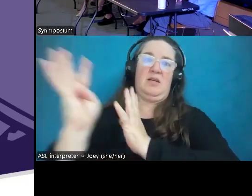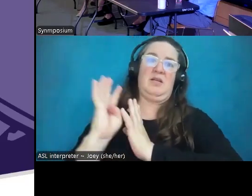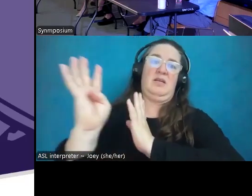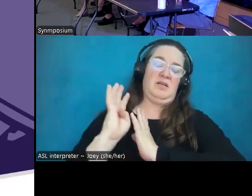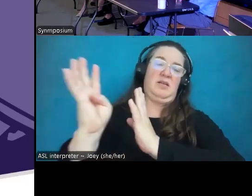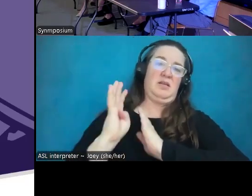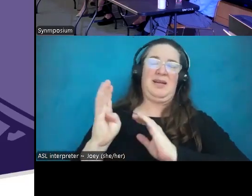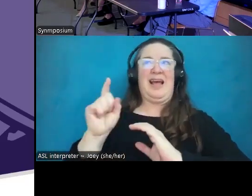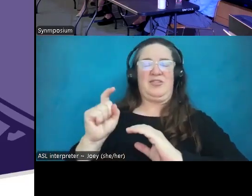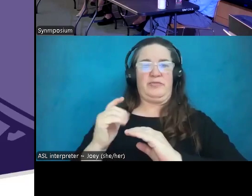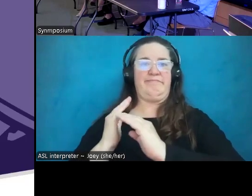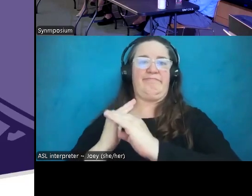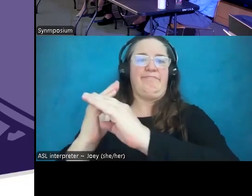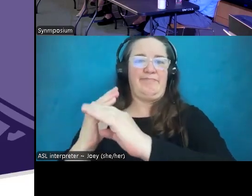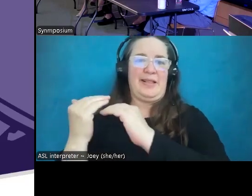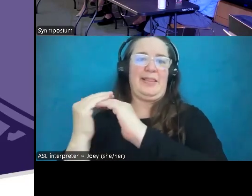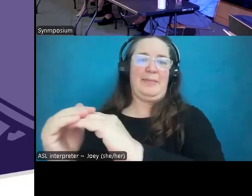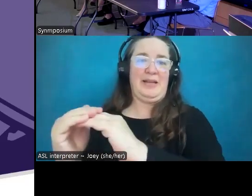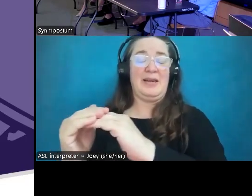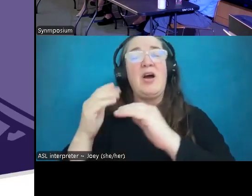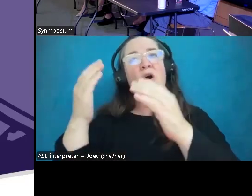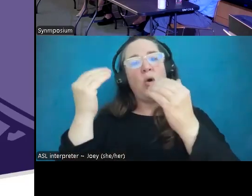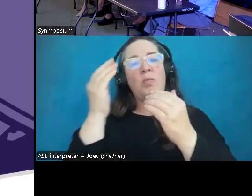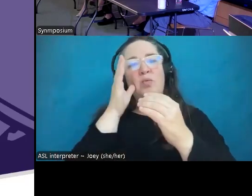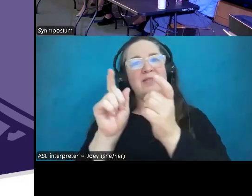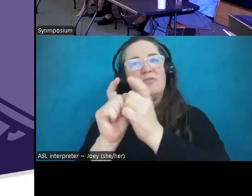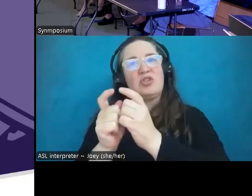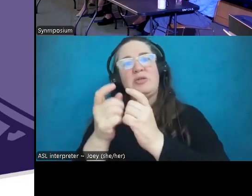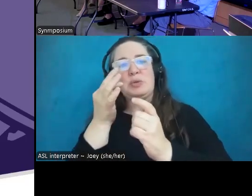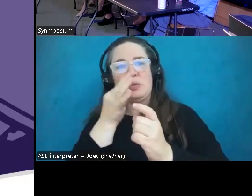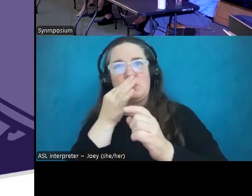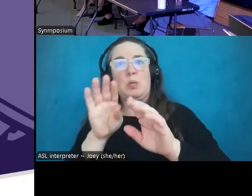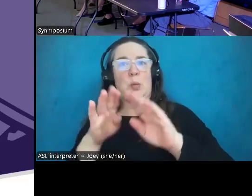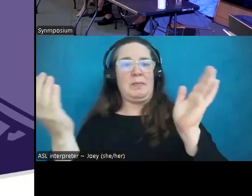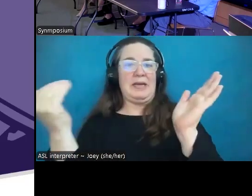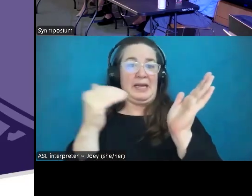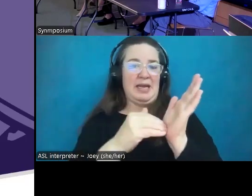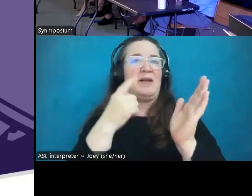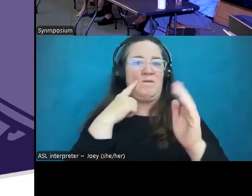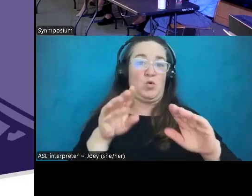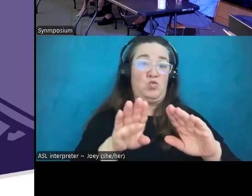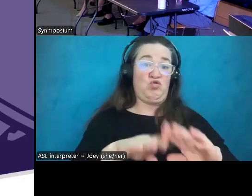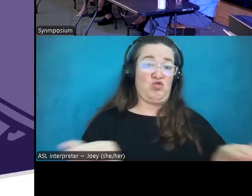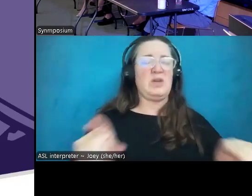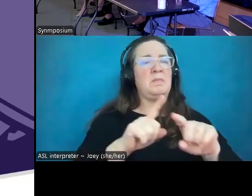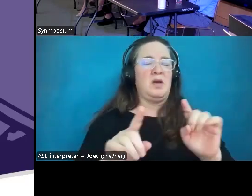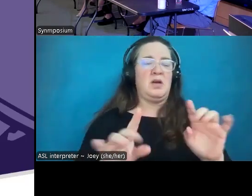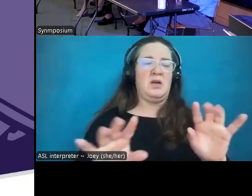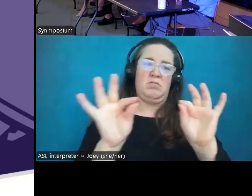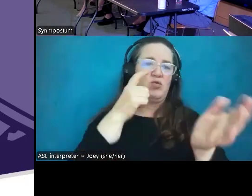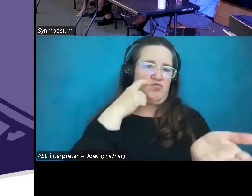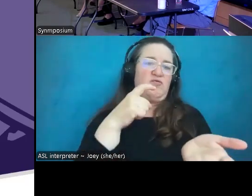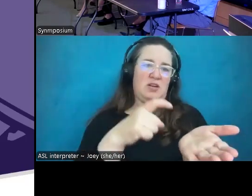and I can actually open again to see children. But I do think it is very important to acknowledge that all of